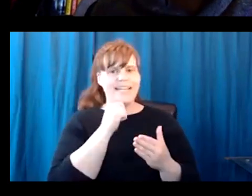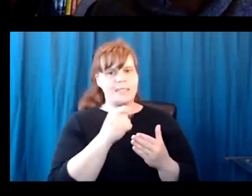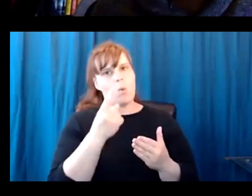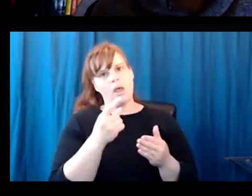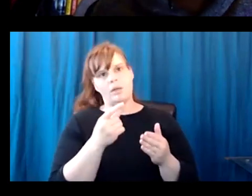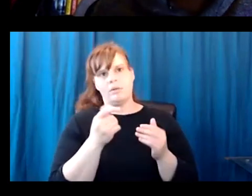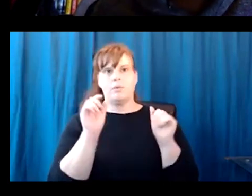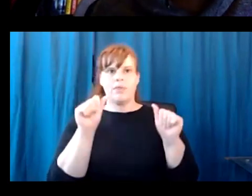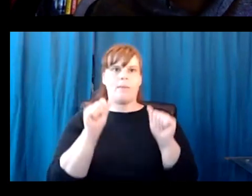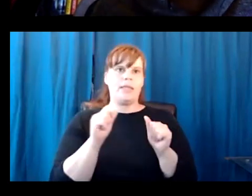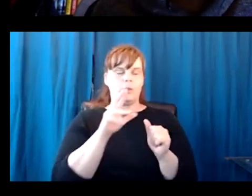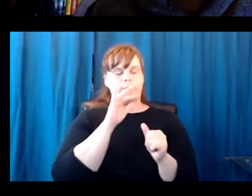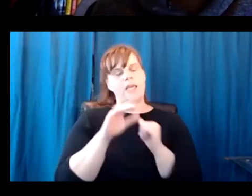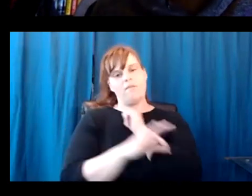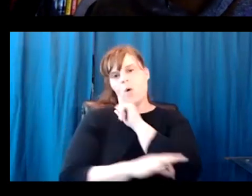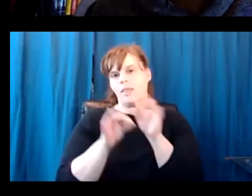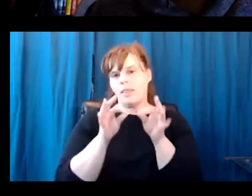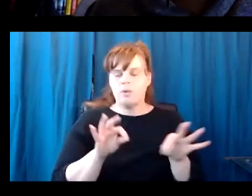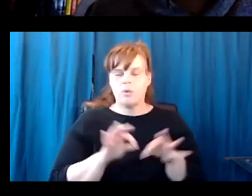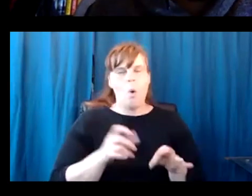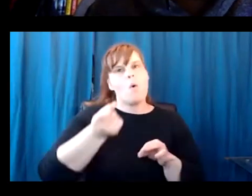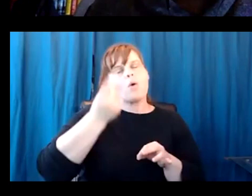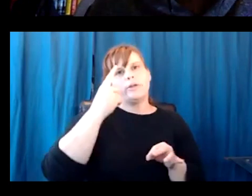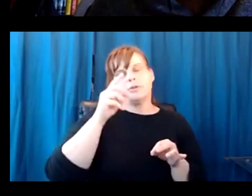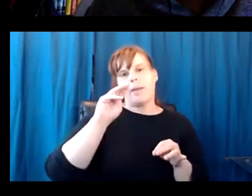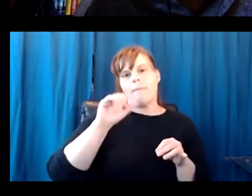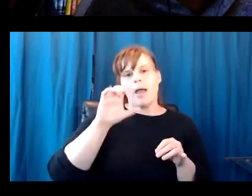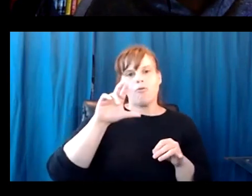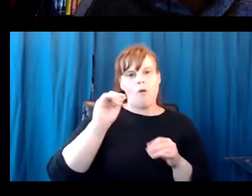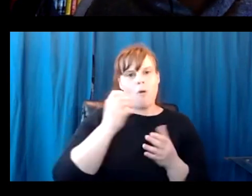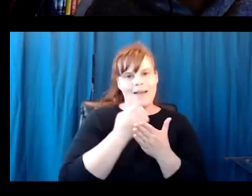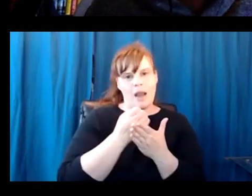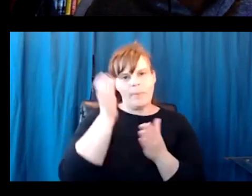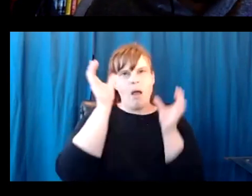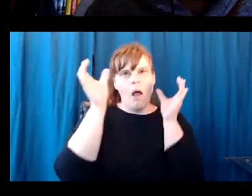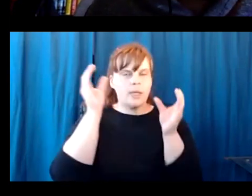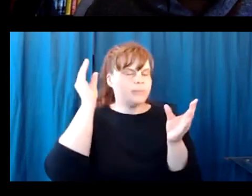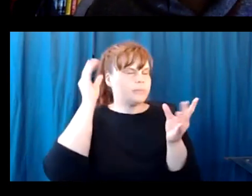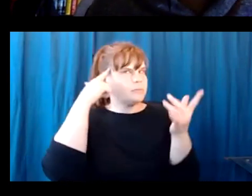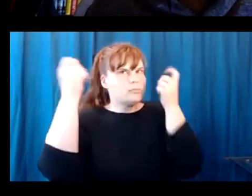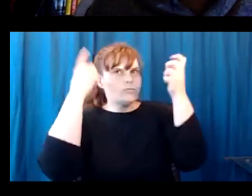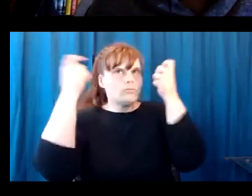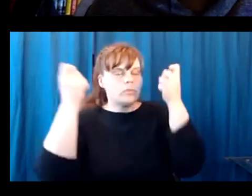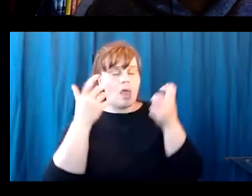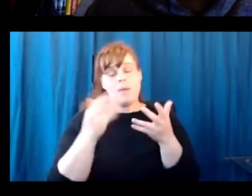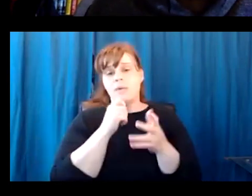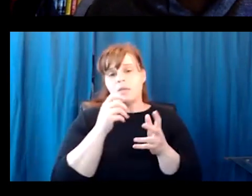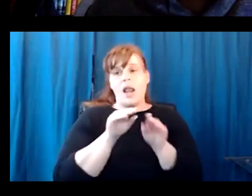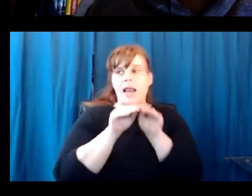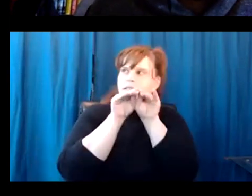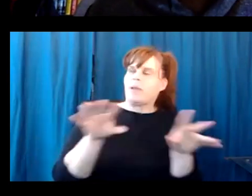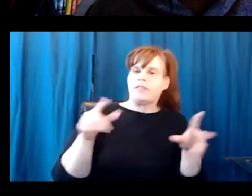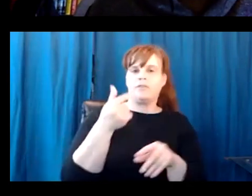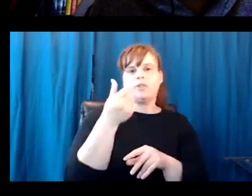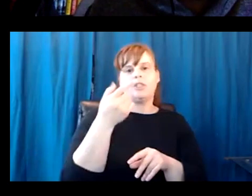the ability to hold macroeconomic concepts in their head. Maybe it isn't the capacity for expansive geopolitical and